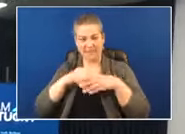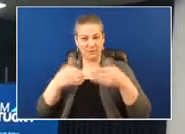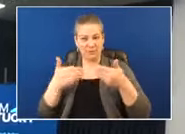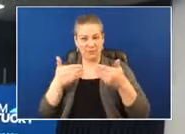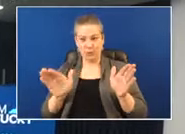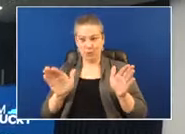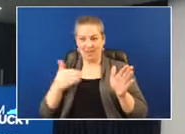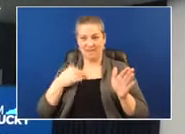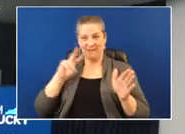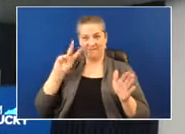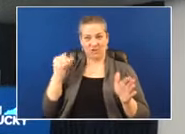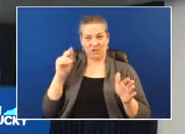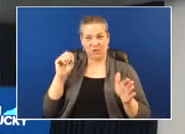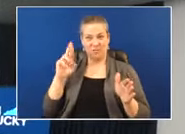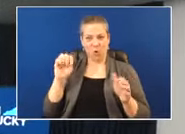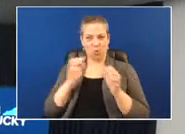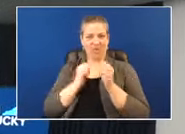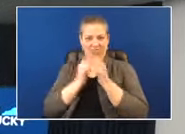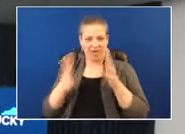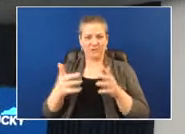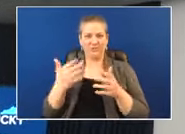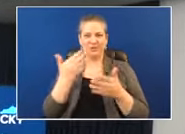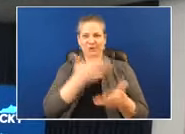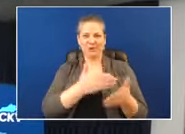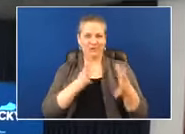turning it over to her.